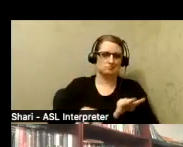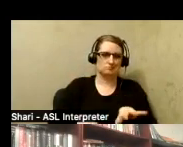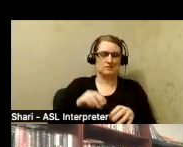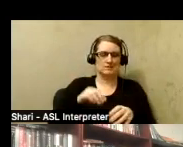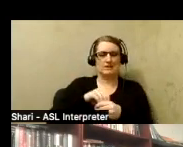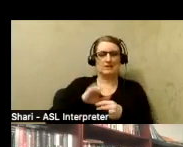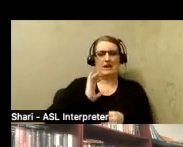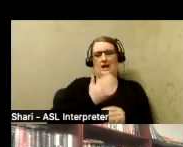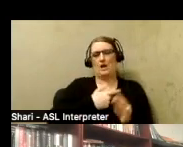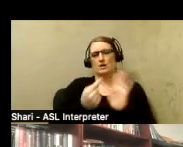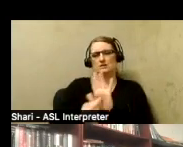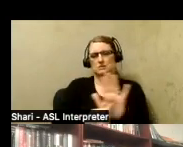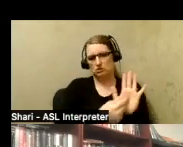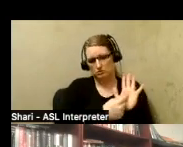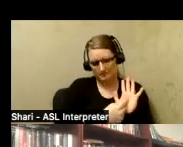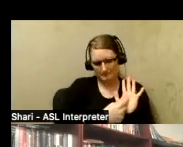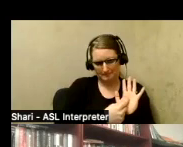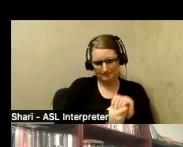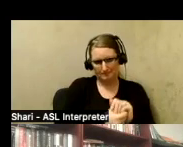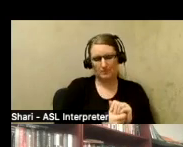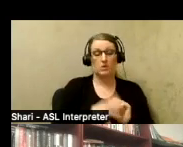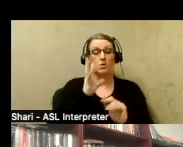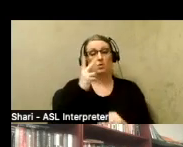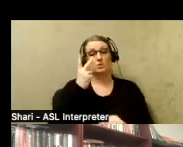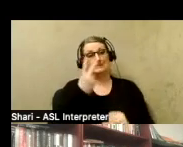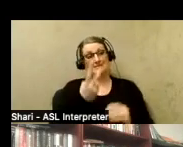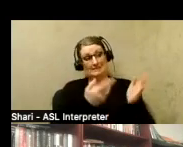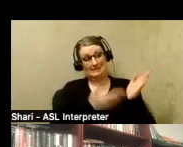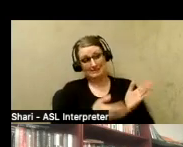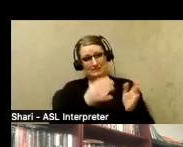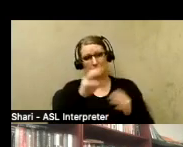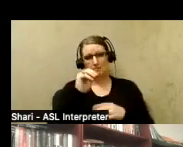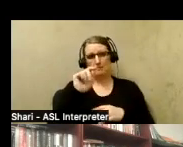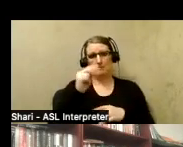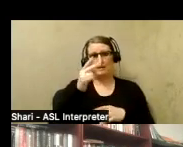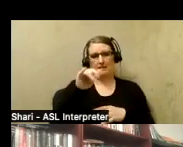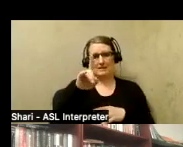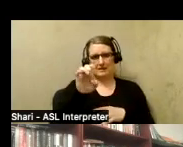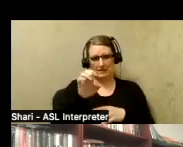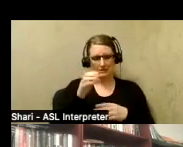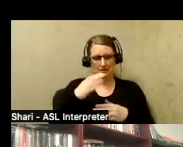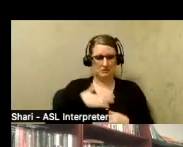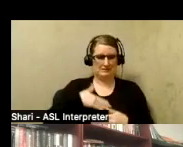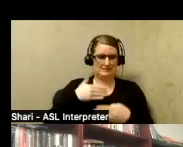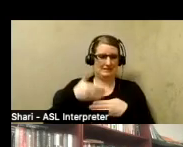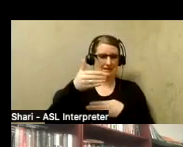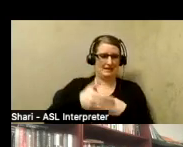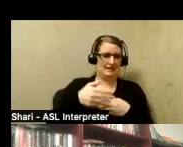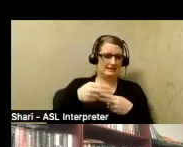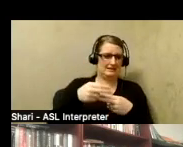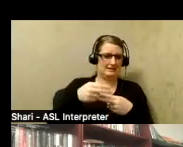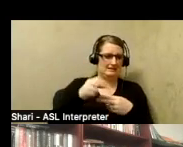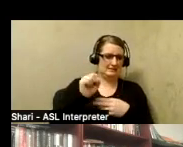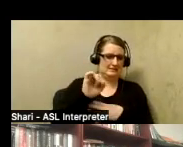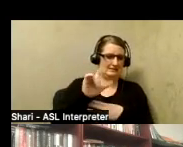exhibition. You'll see here, if Mathilde, you could please bring me to the next slide.